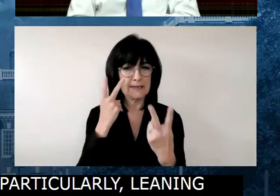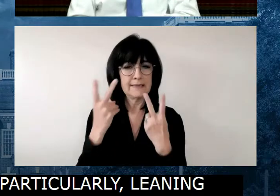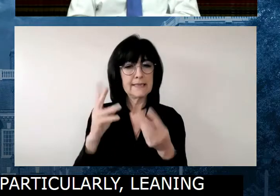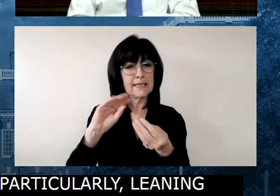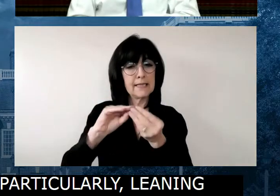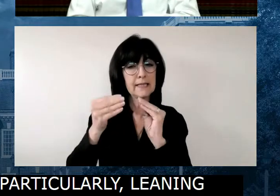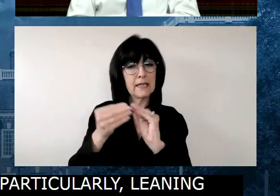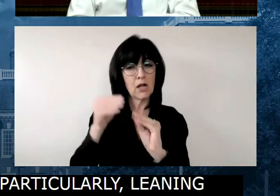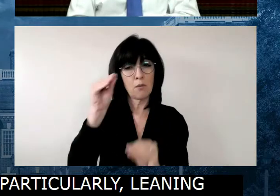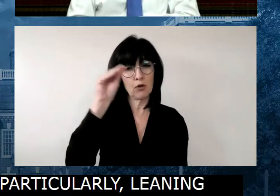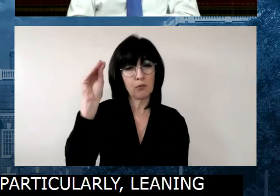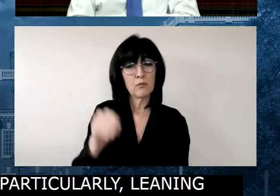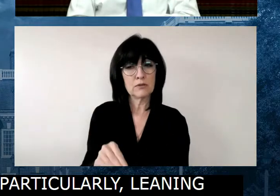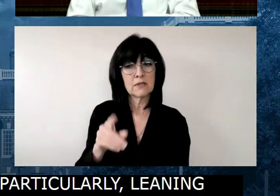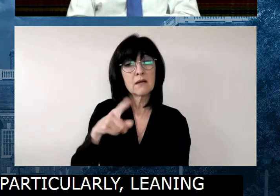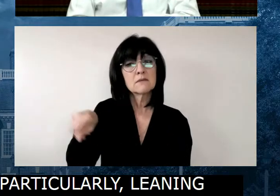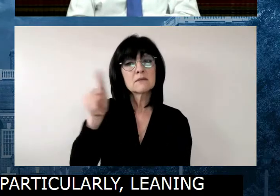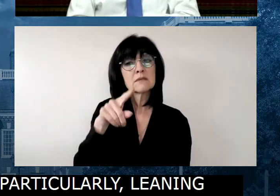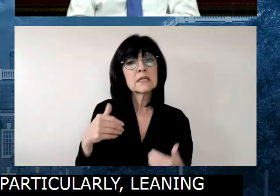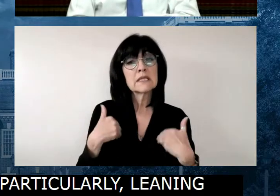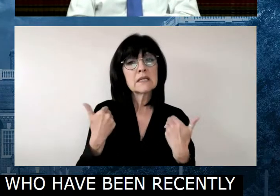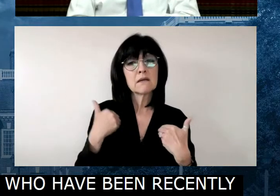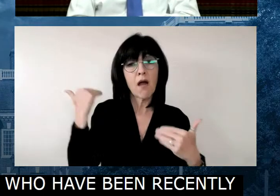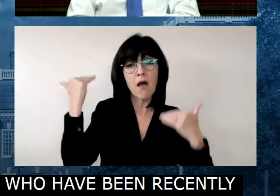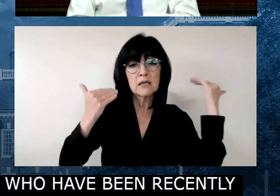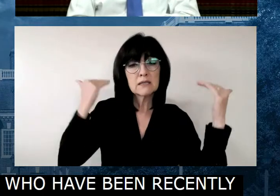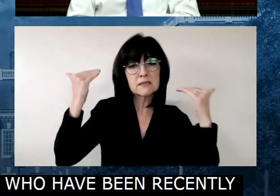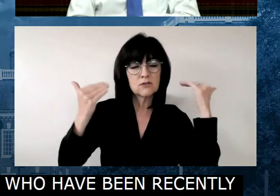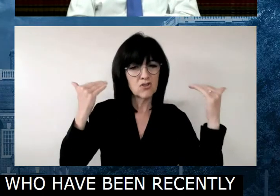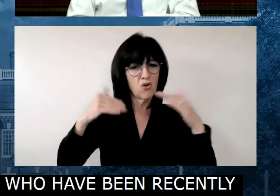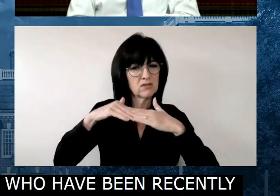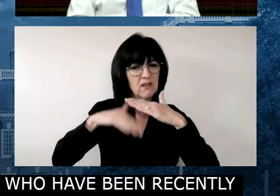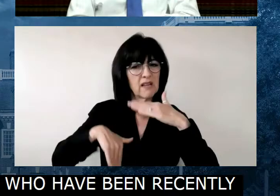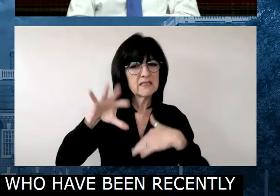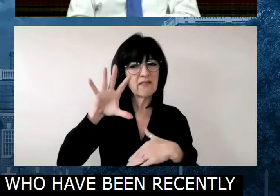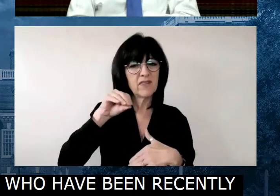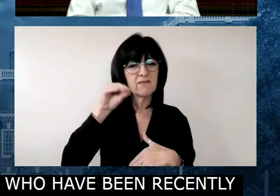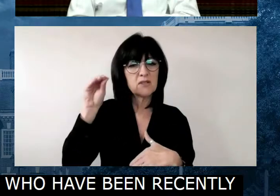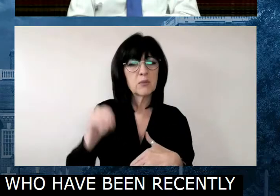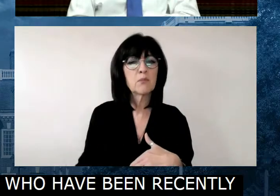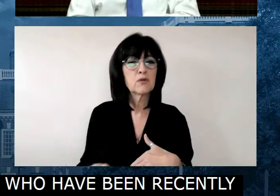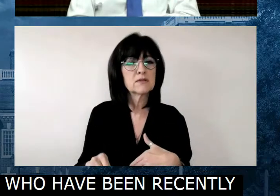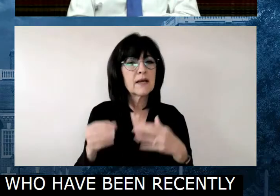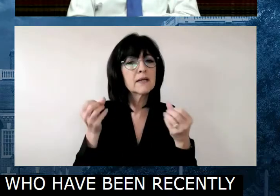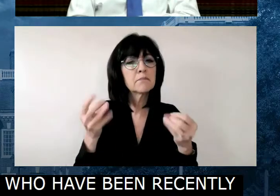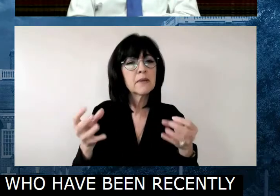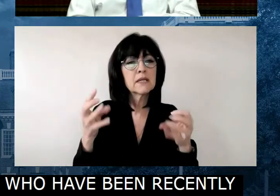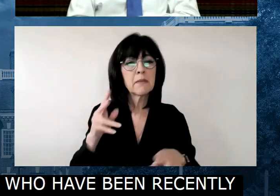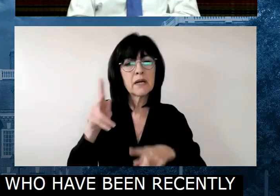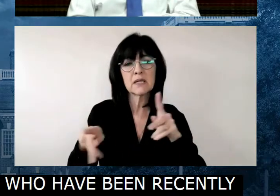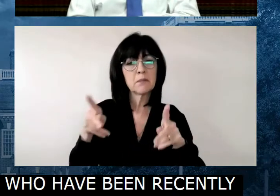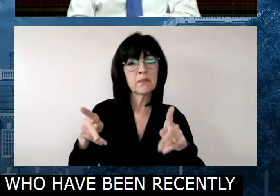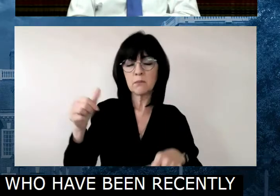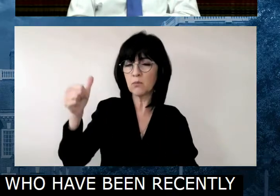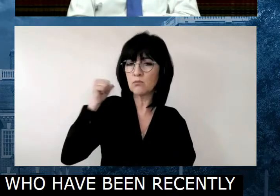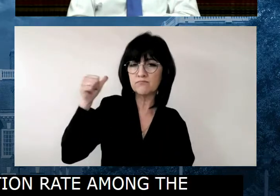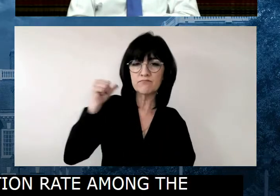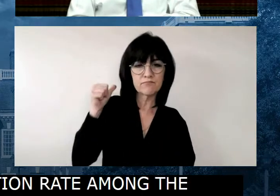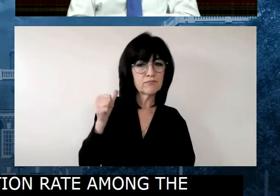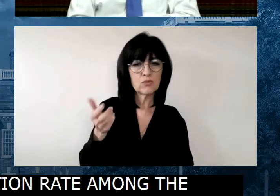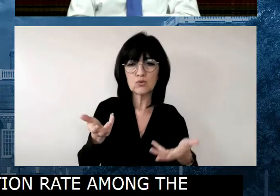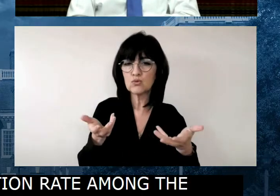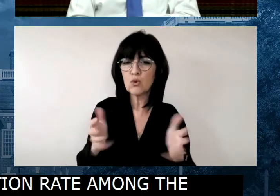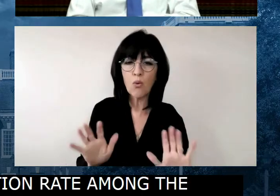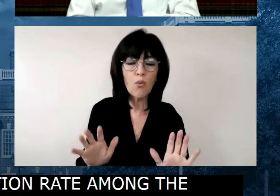considerably less than 50%. So a lot of the efforts will be in partnership with establishments that young adults like to